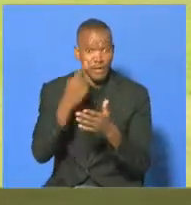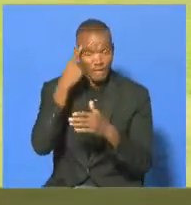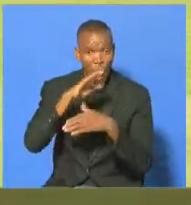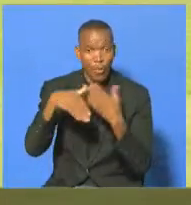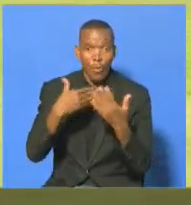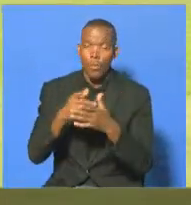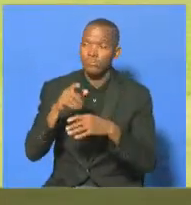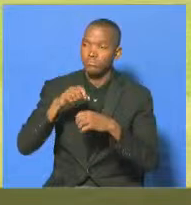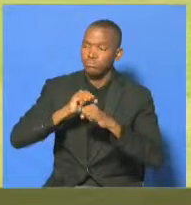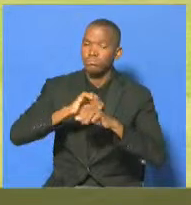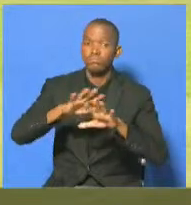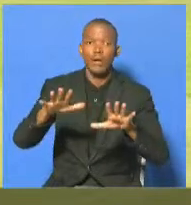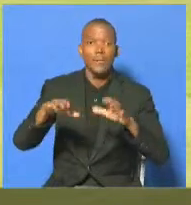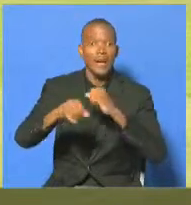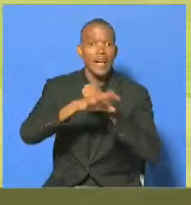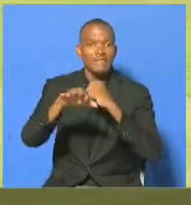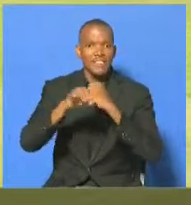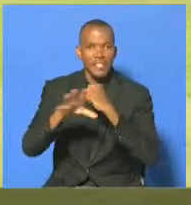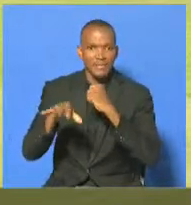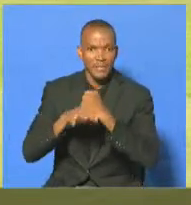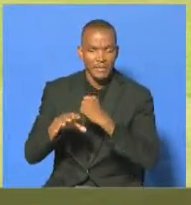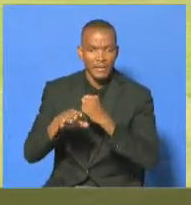upcoming campaign drives.